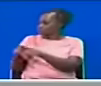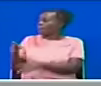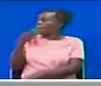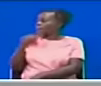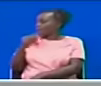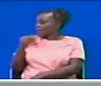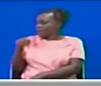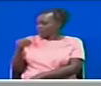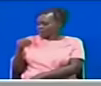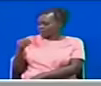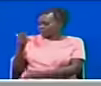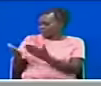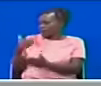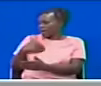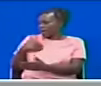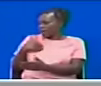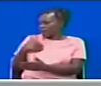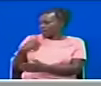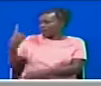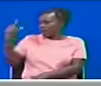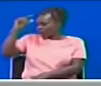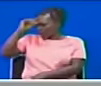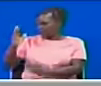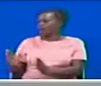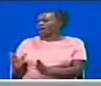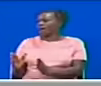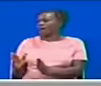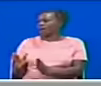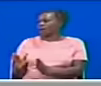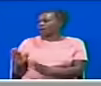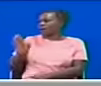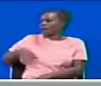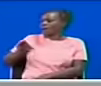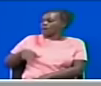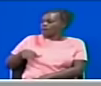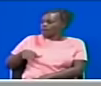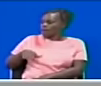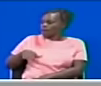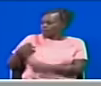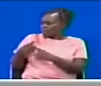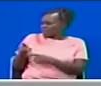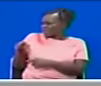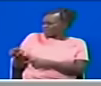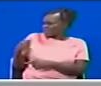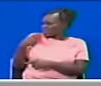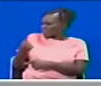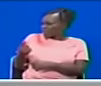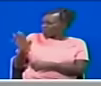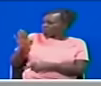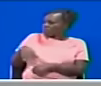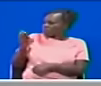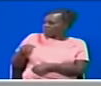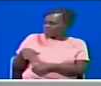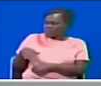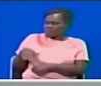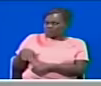it is done, we might have had, you know, one governor. You know, who's to say? I mean, there's a lot of balls up in the air. But is that to say that you see women, because